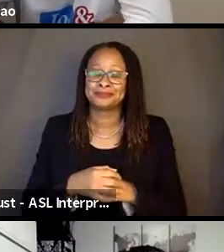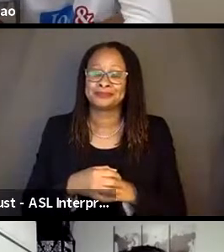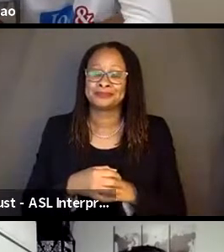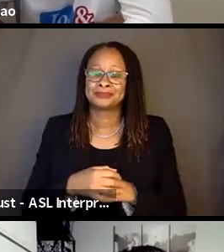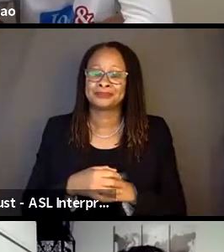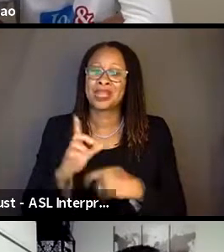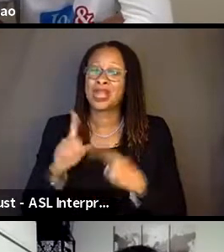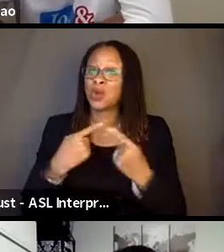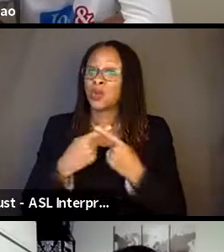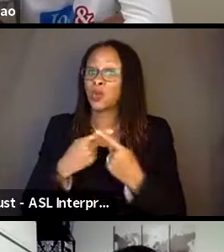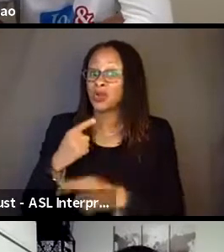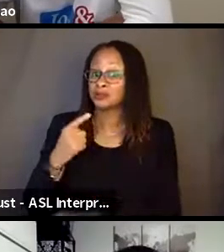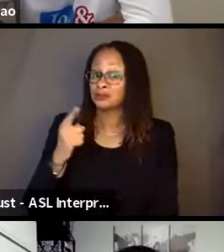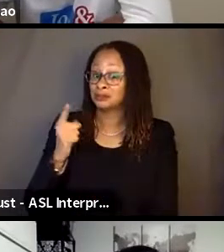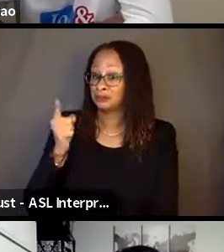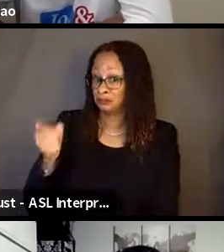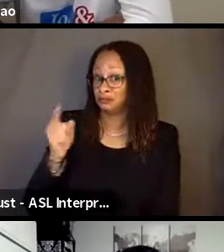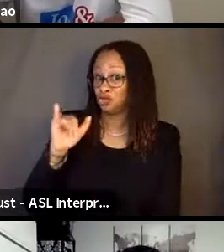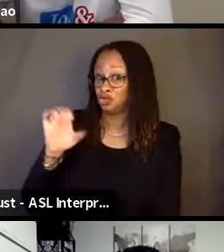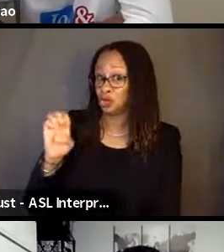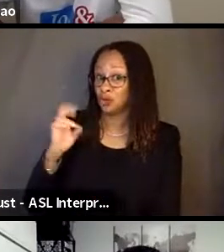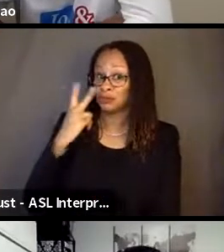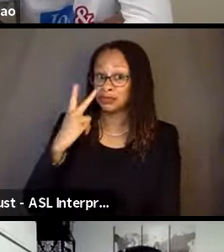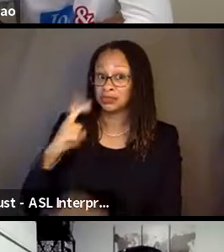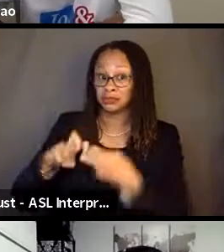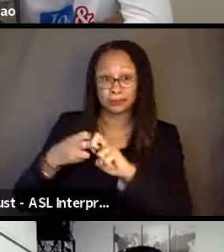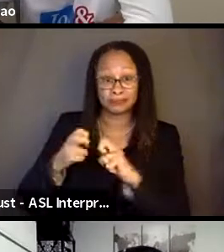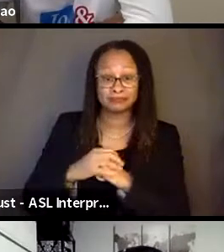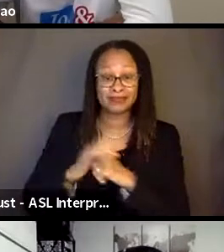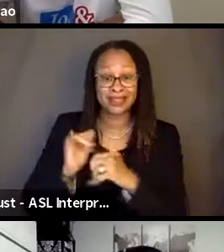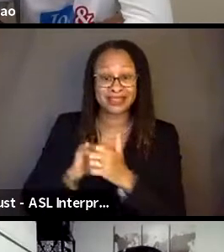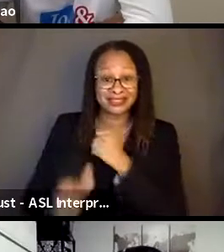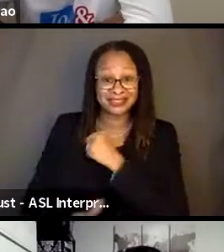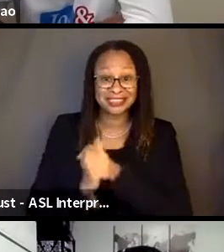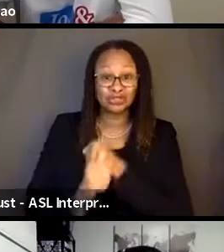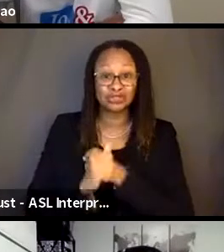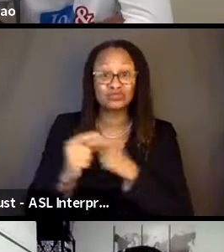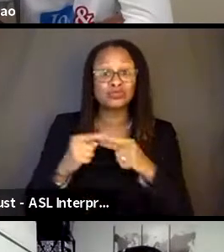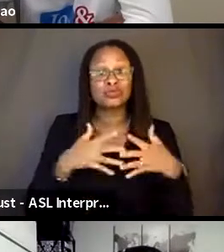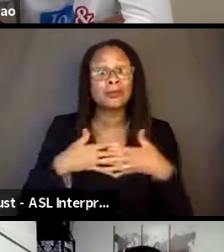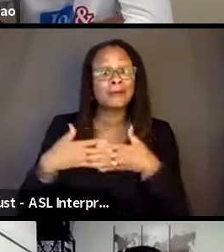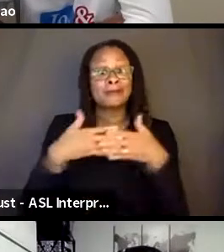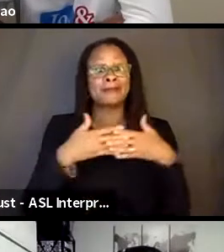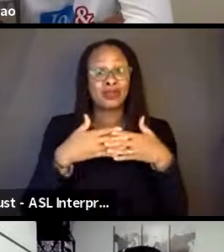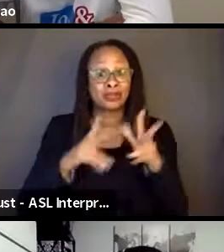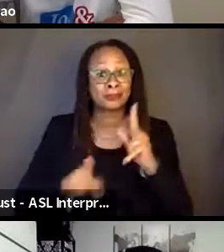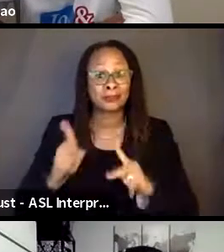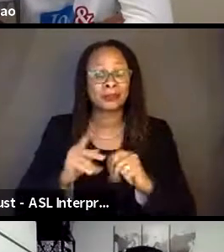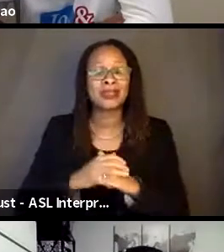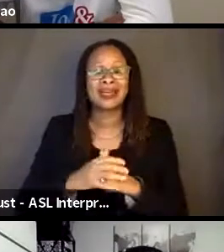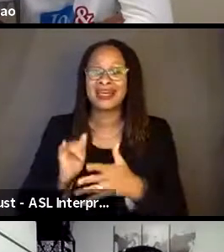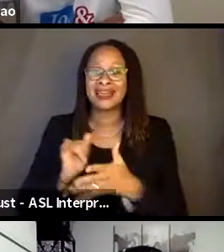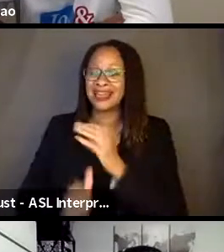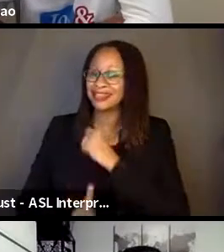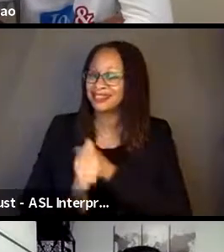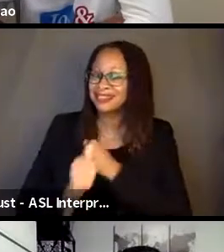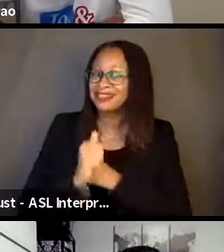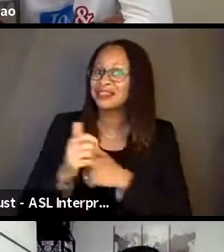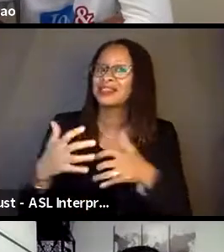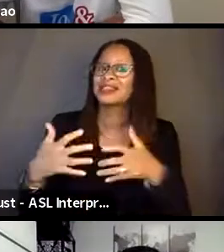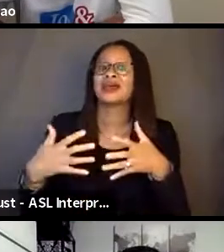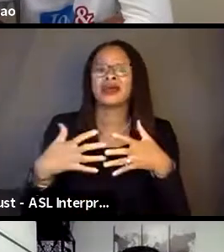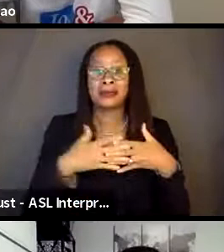When Joe sees a problem that threatens the American people, that threatens